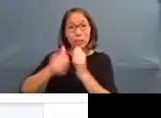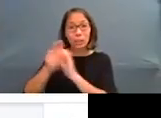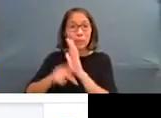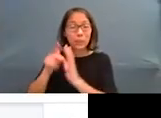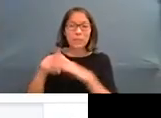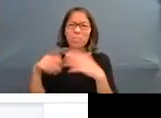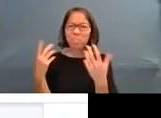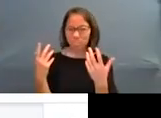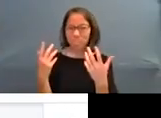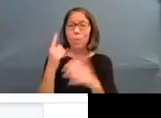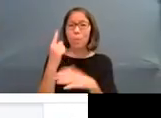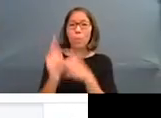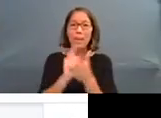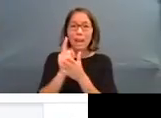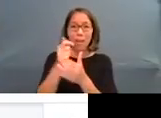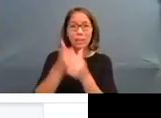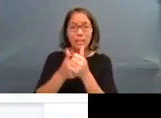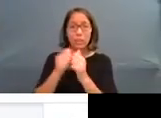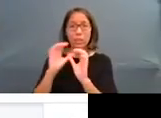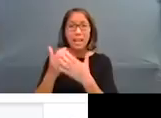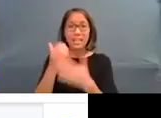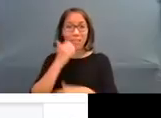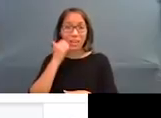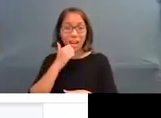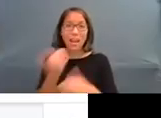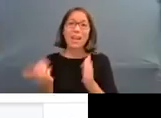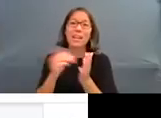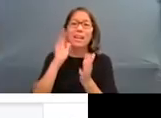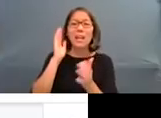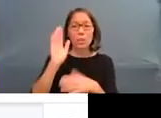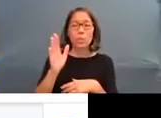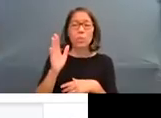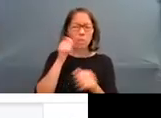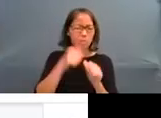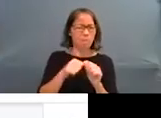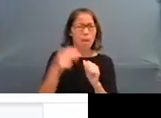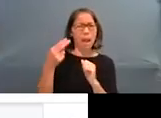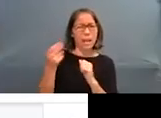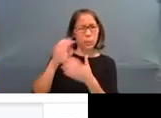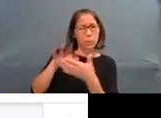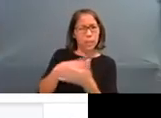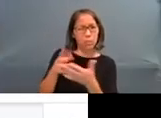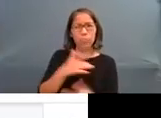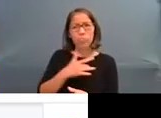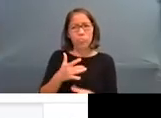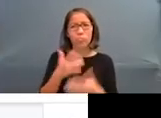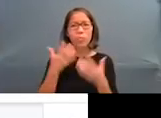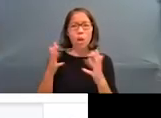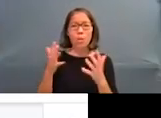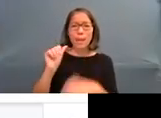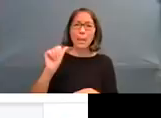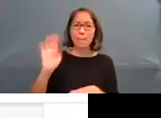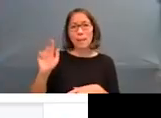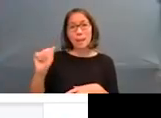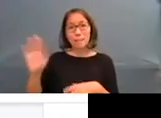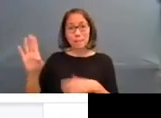is 1 hour per course each day. And again, if we'll recall, the high school schedule is already on an AB